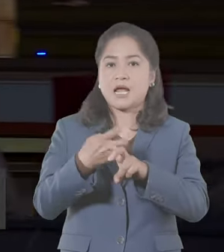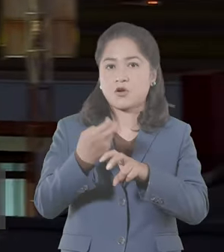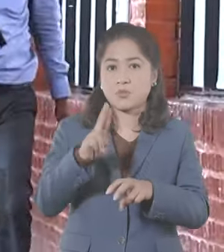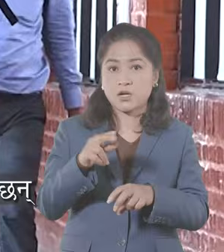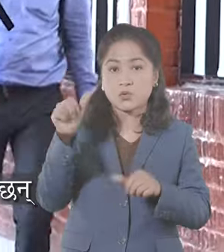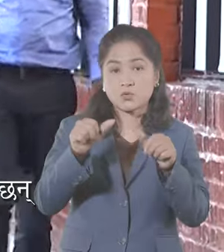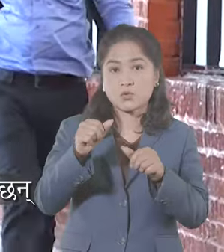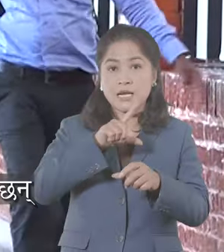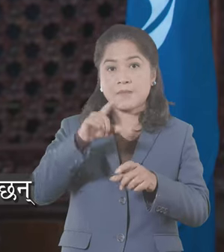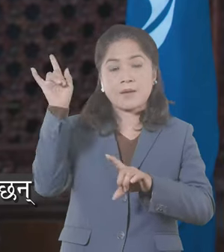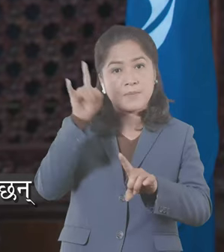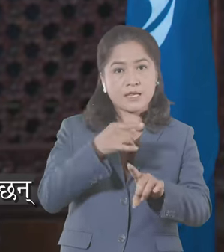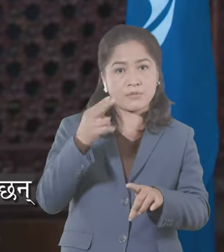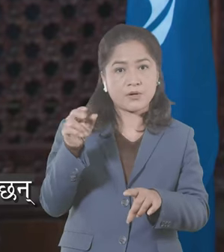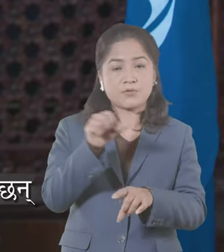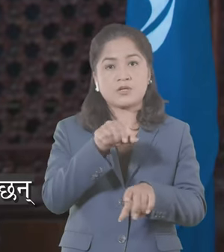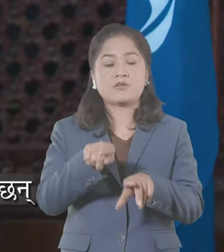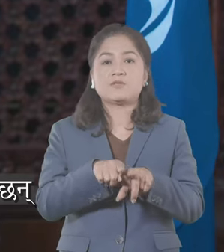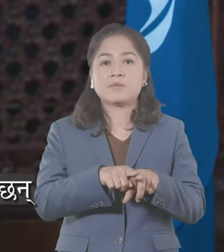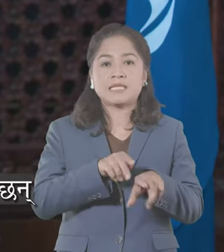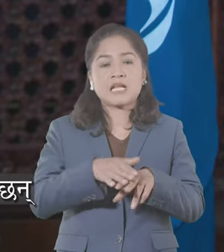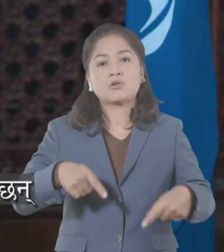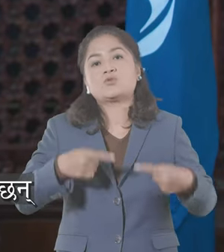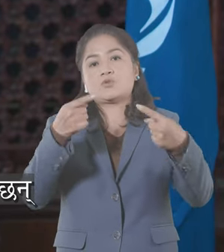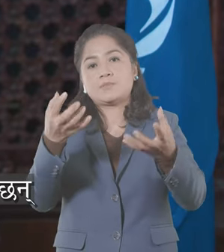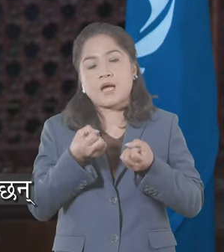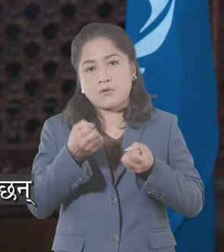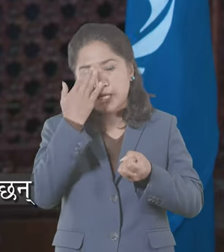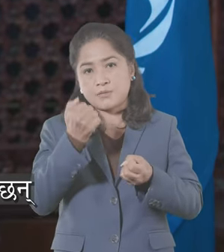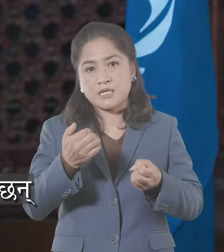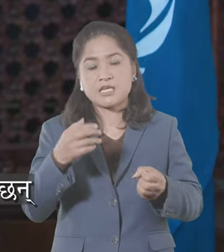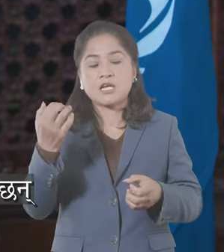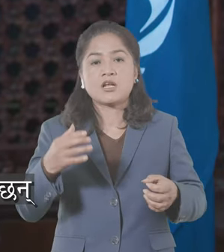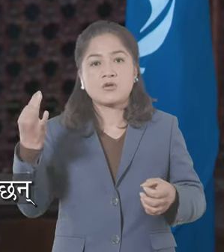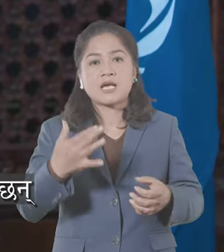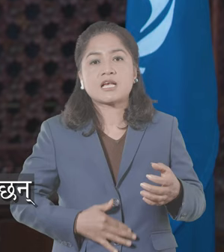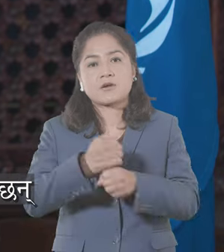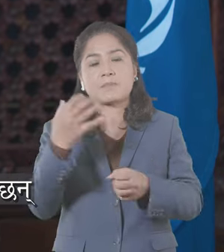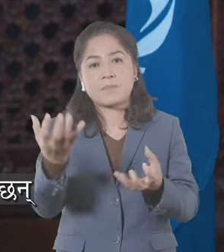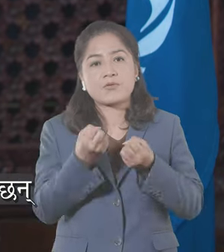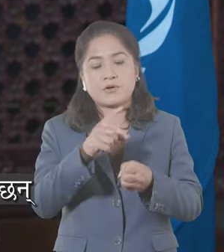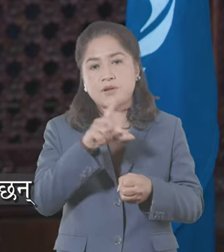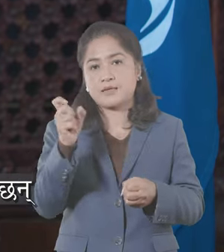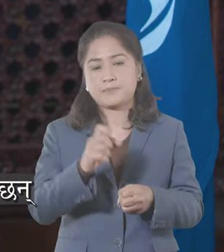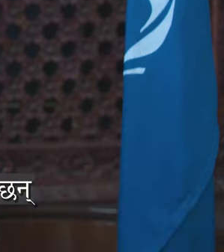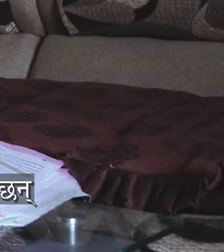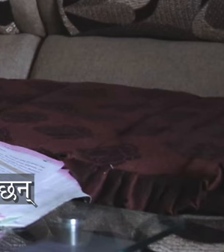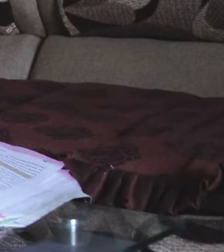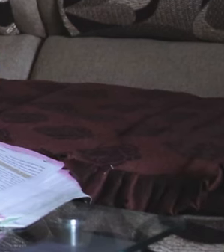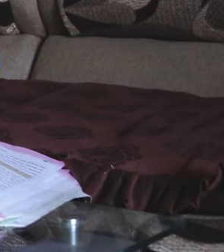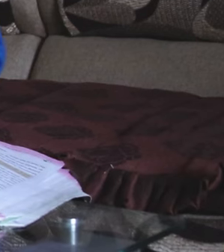home. And those who have returned have faced great challenges in finding jobs here in